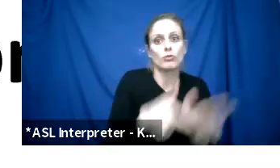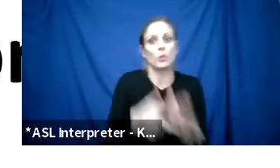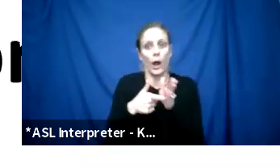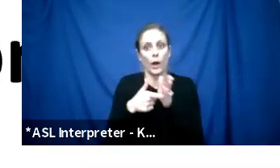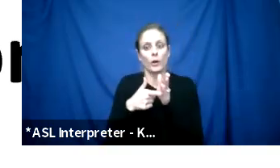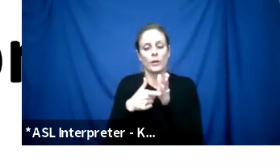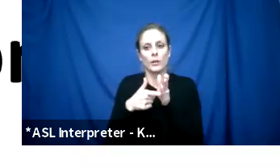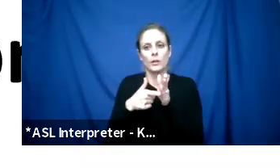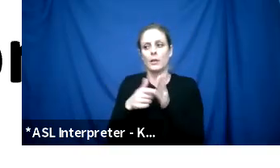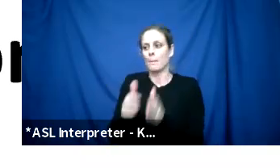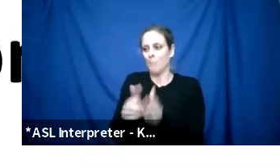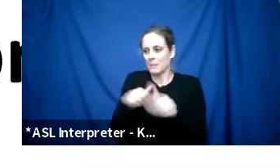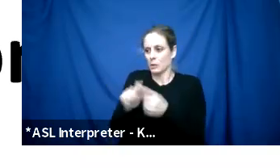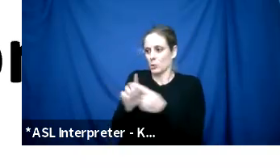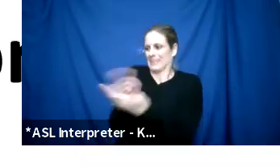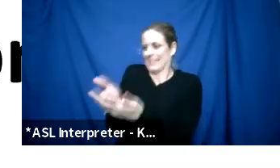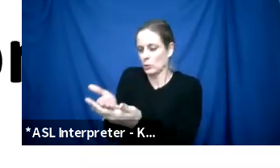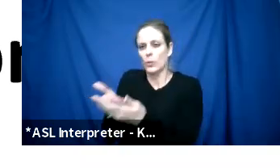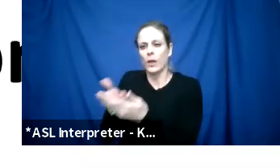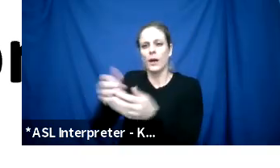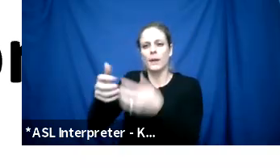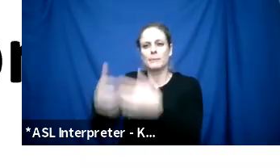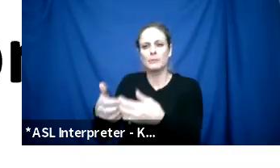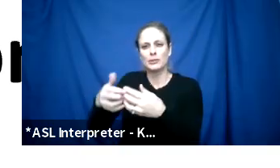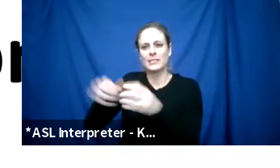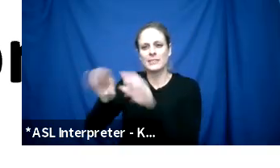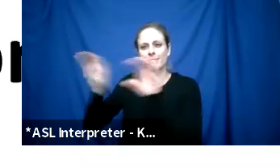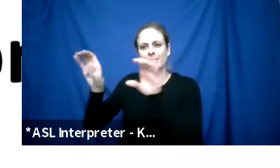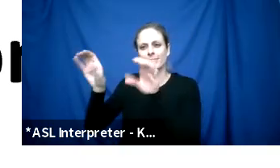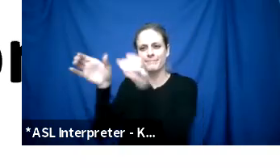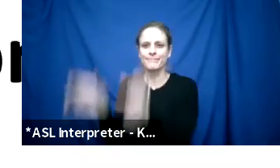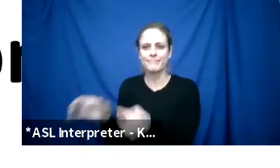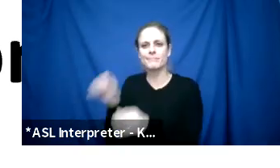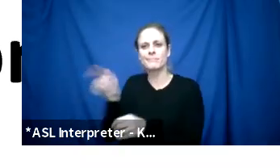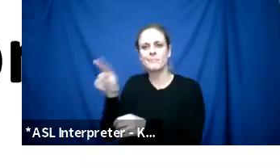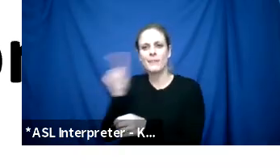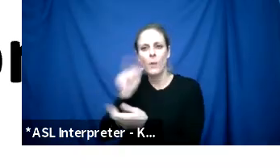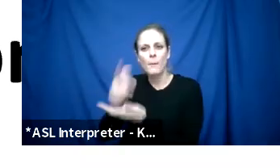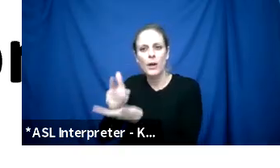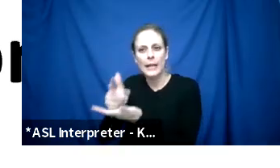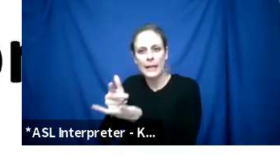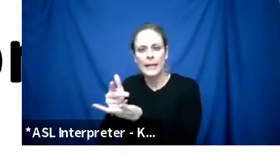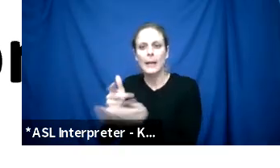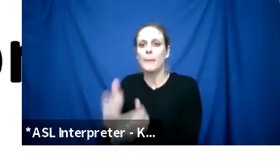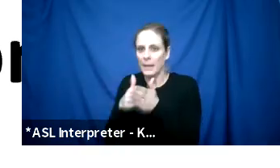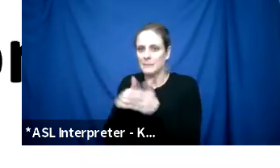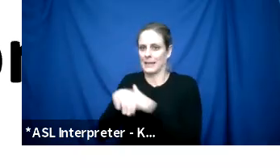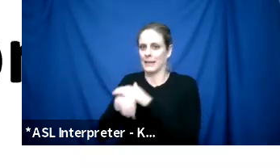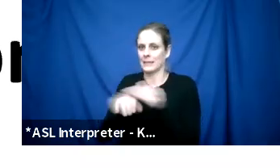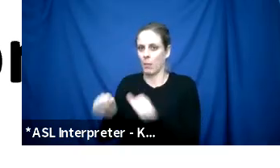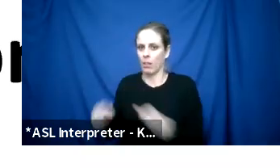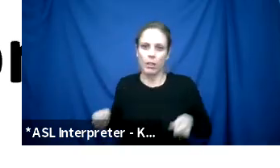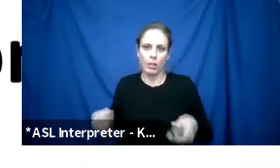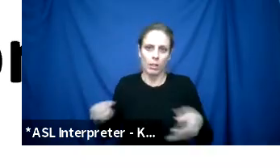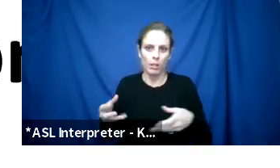pay stations. At least one of each type would be required to be accessible, which would mean we're looking at the